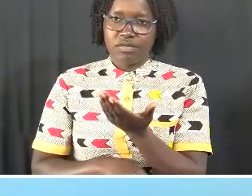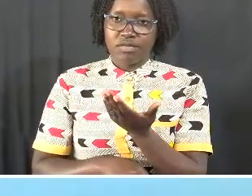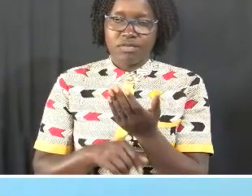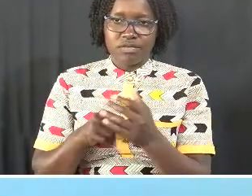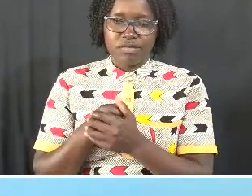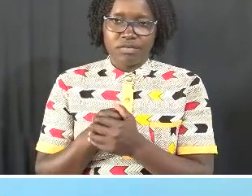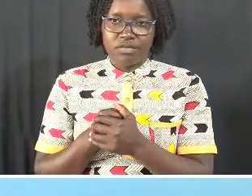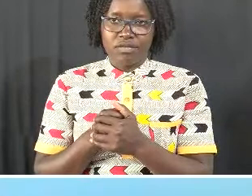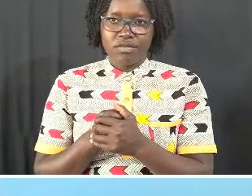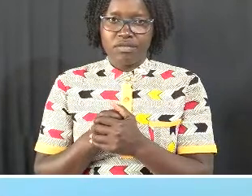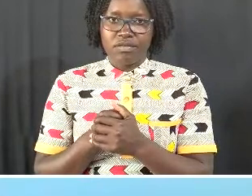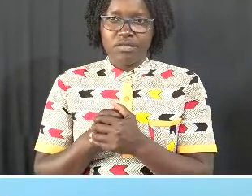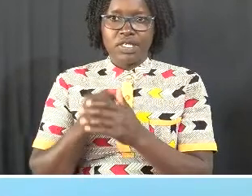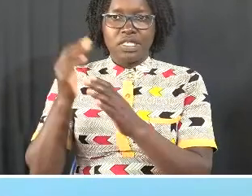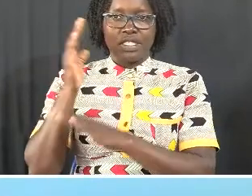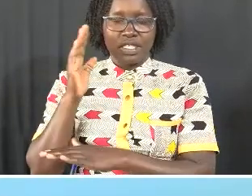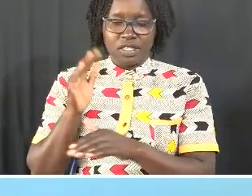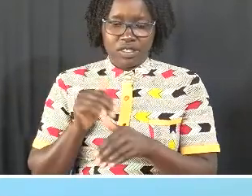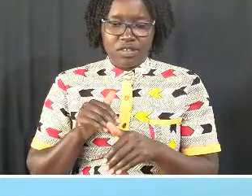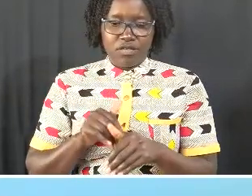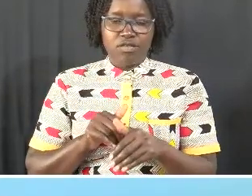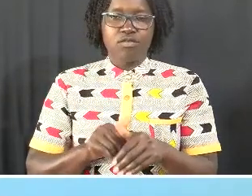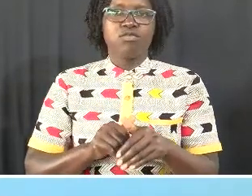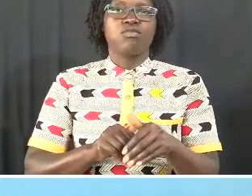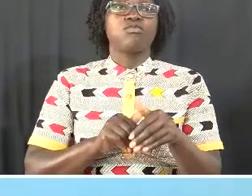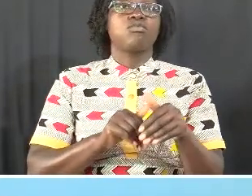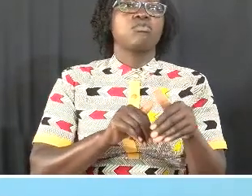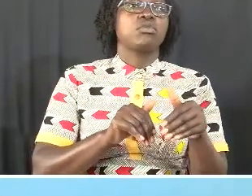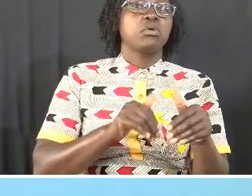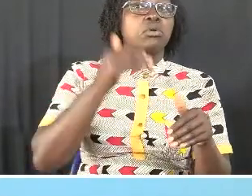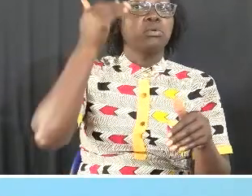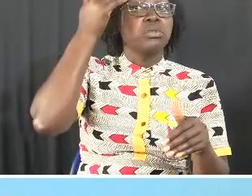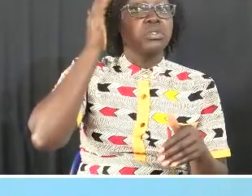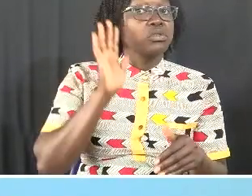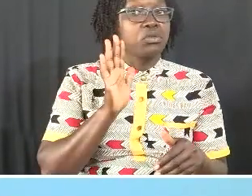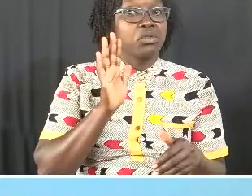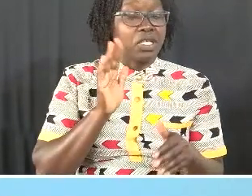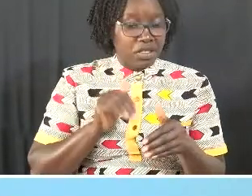And the security were following us wherever we were going. We didn't know anybody.